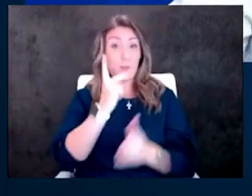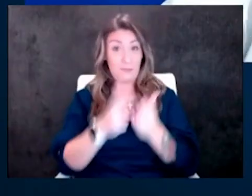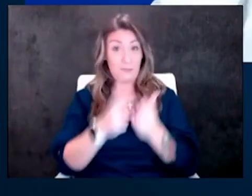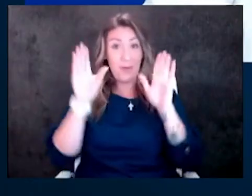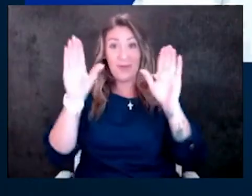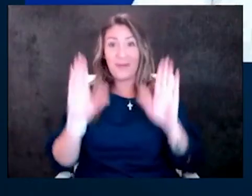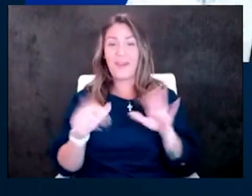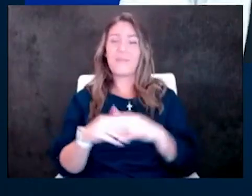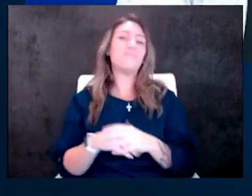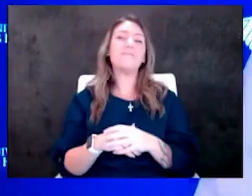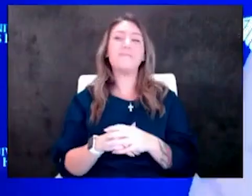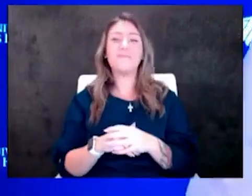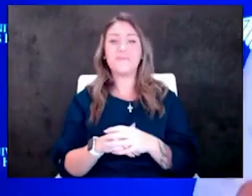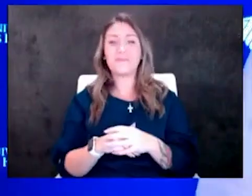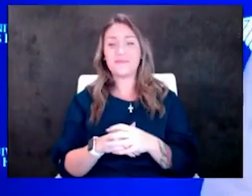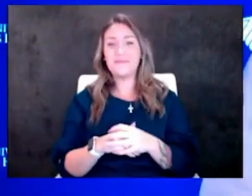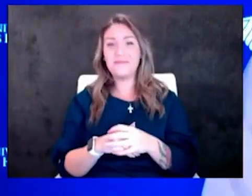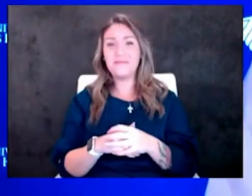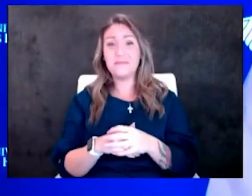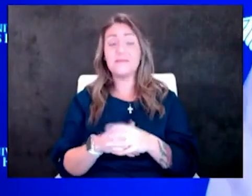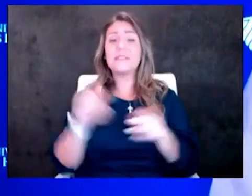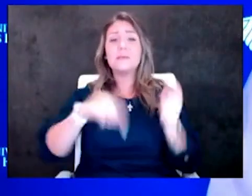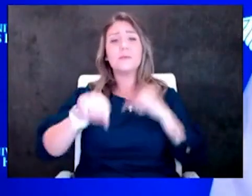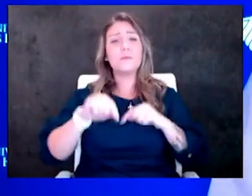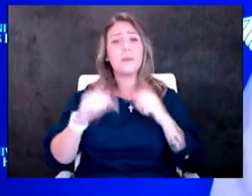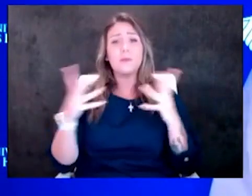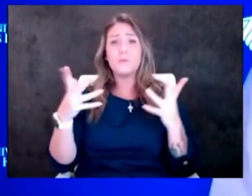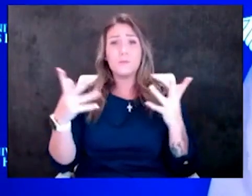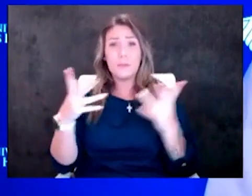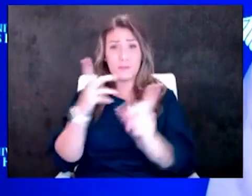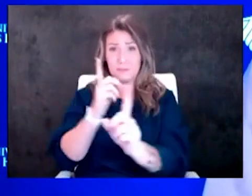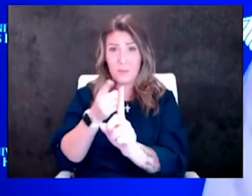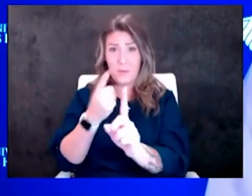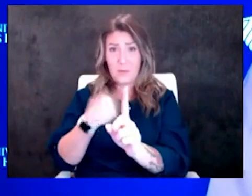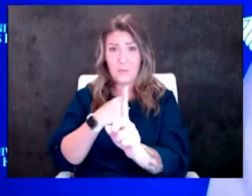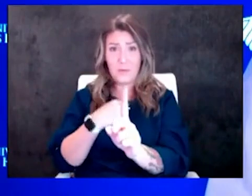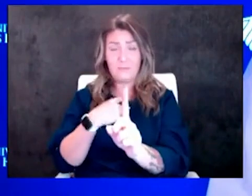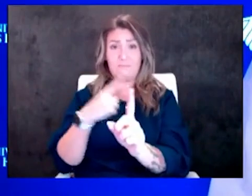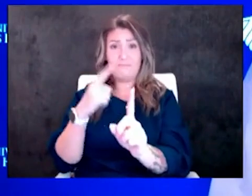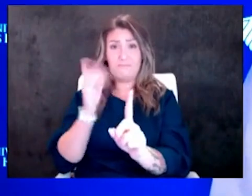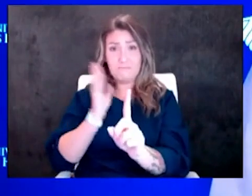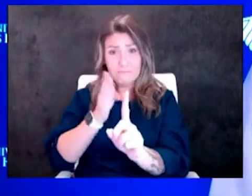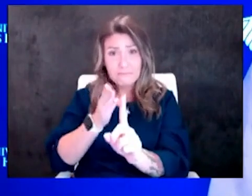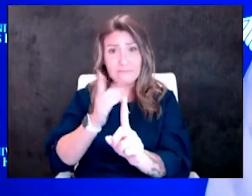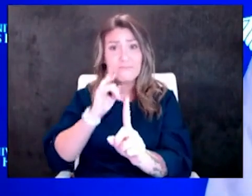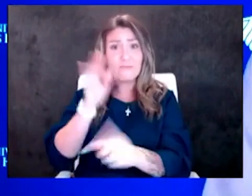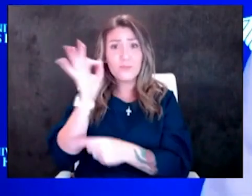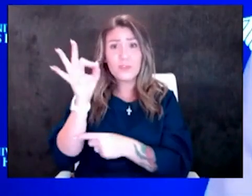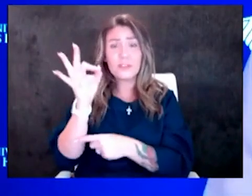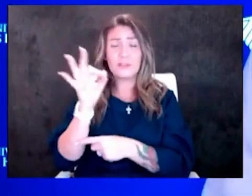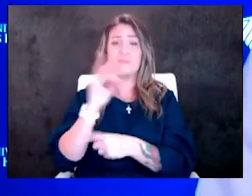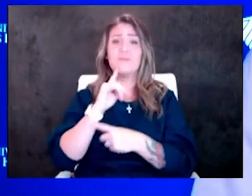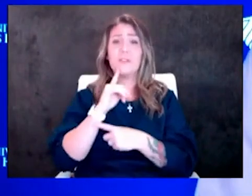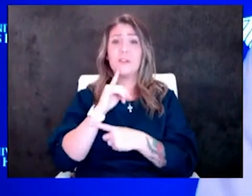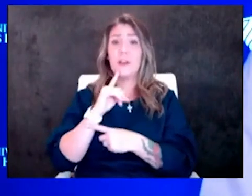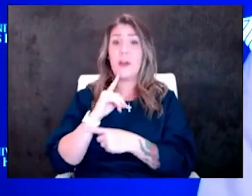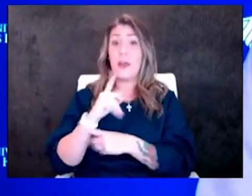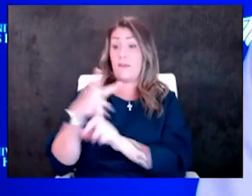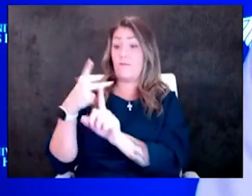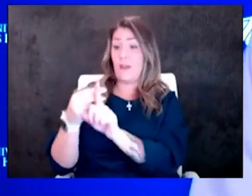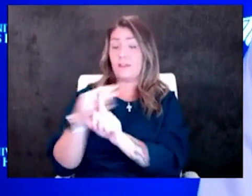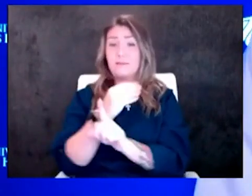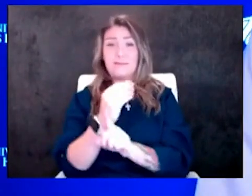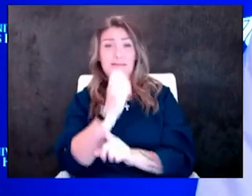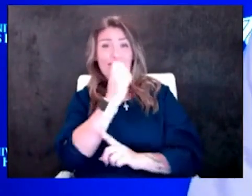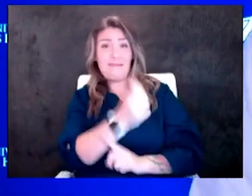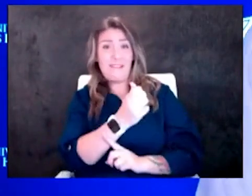You know, I think it goes back to what we're saying. This is now a pandemic of 2 populations, the vaccinated and the unvaccinated. And it's certainly